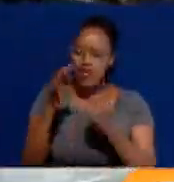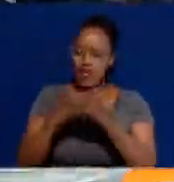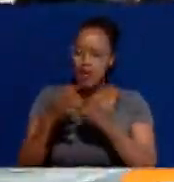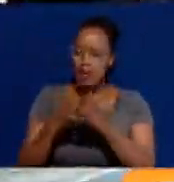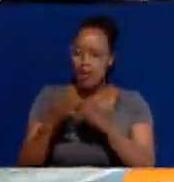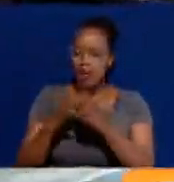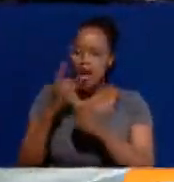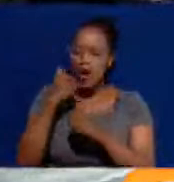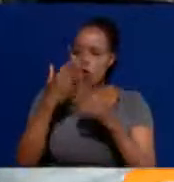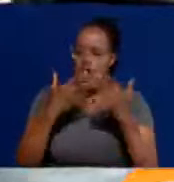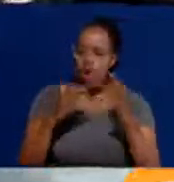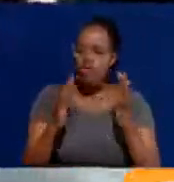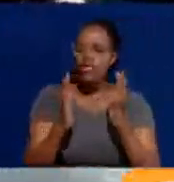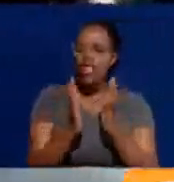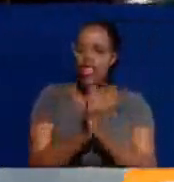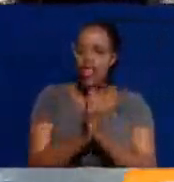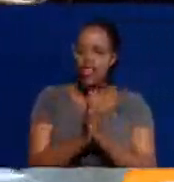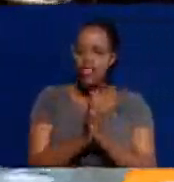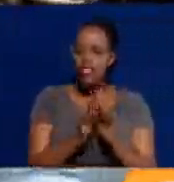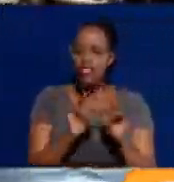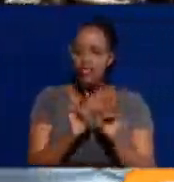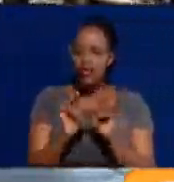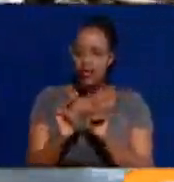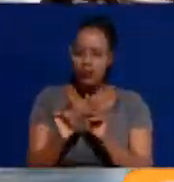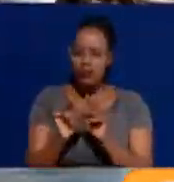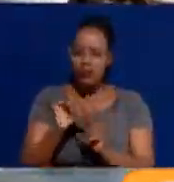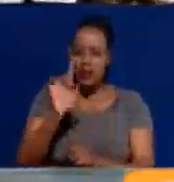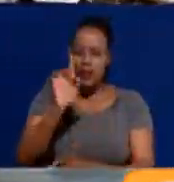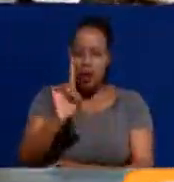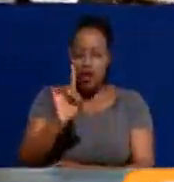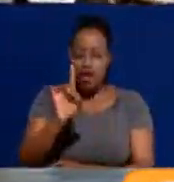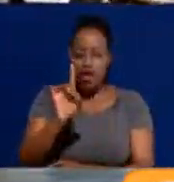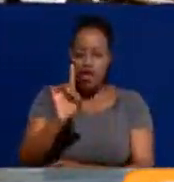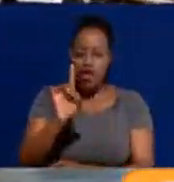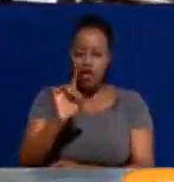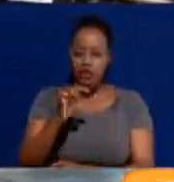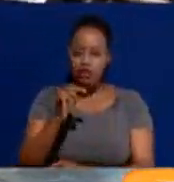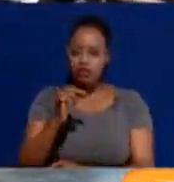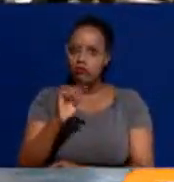also won two bouts, and Kongowea, who won one bout.